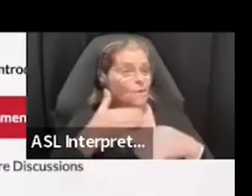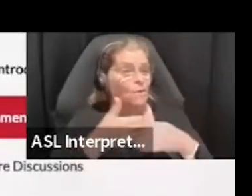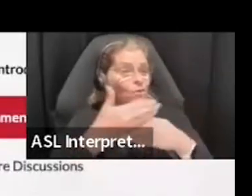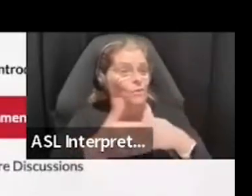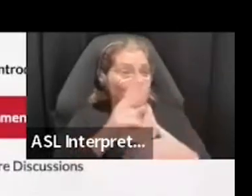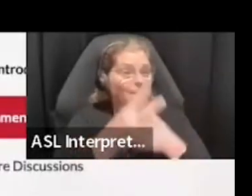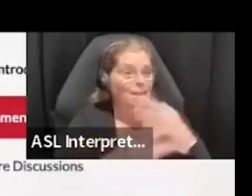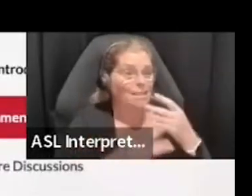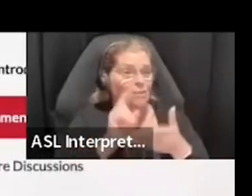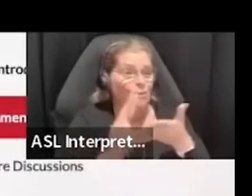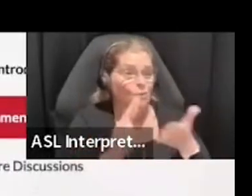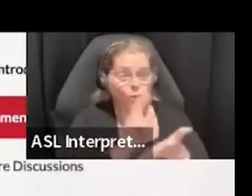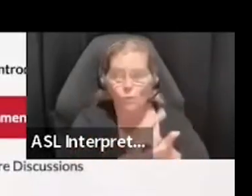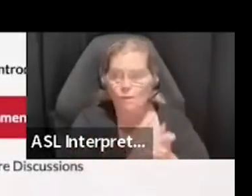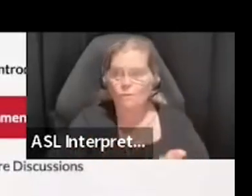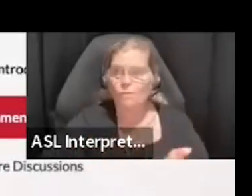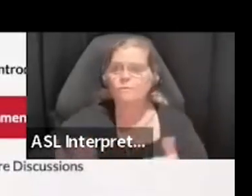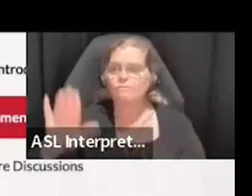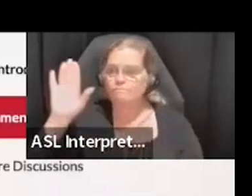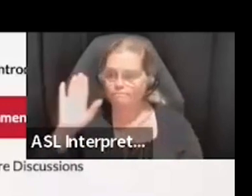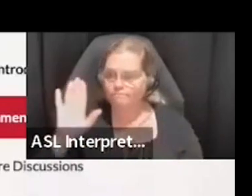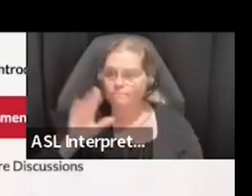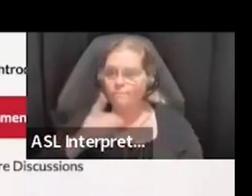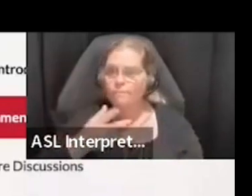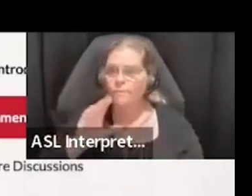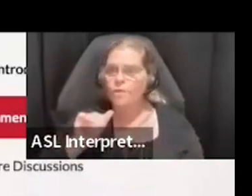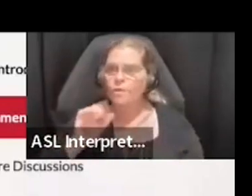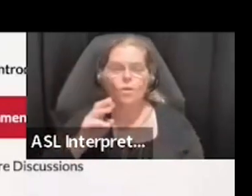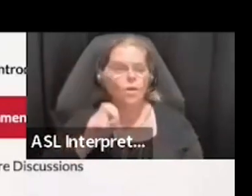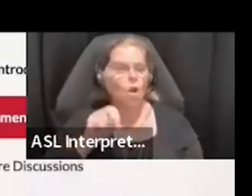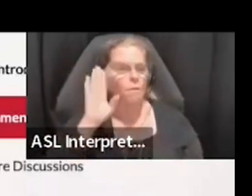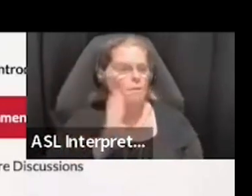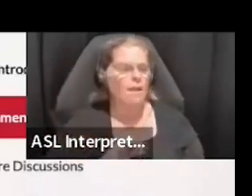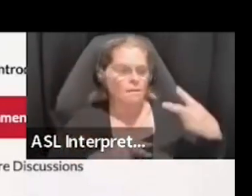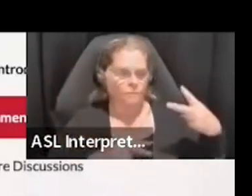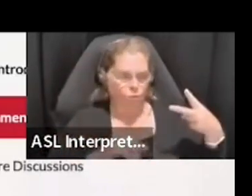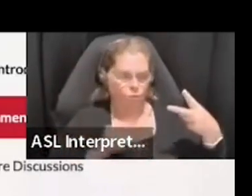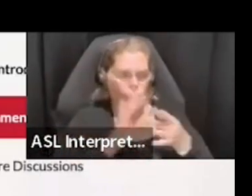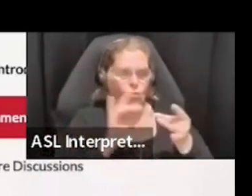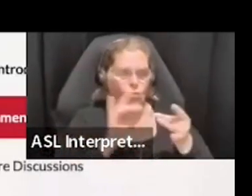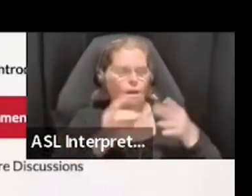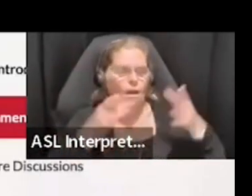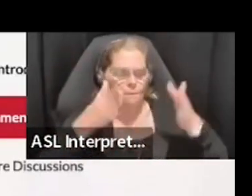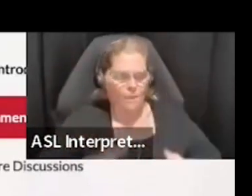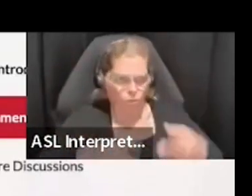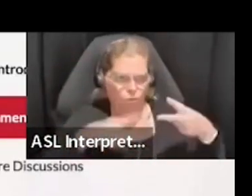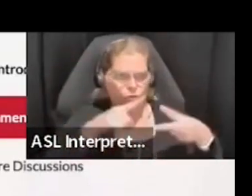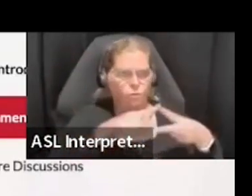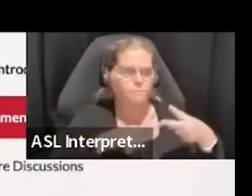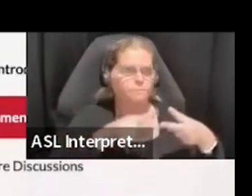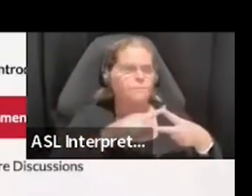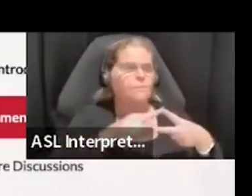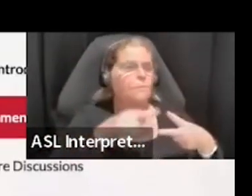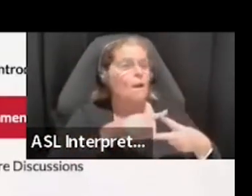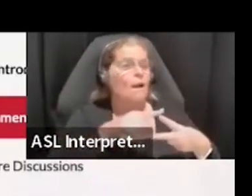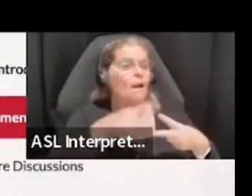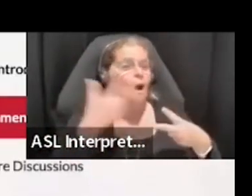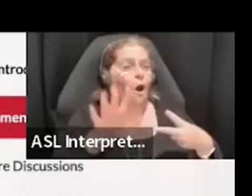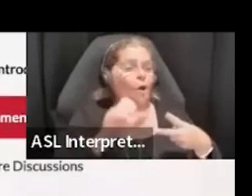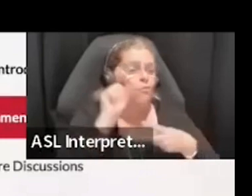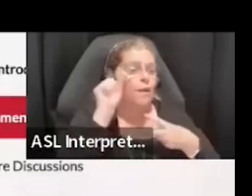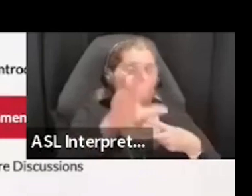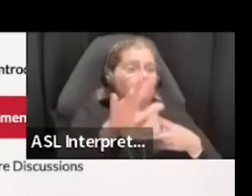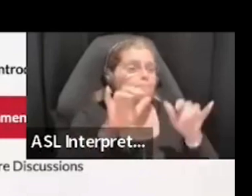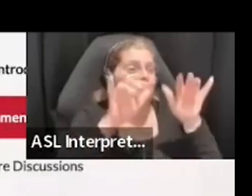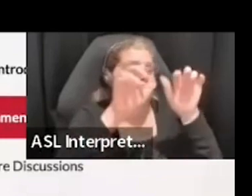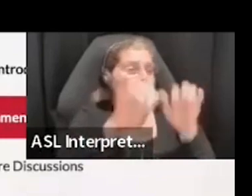Thank you. So we do have two registered commenters today. The first one actually shared her comments in writing with me, so I will